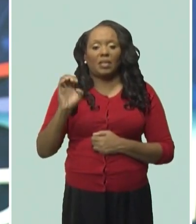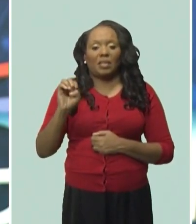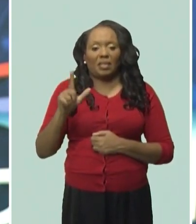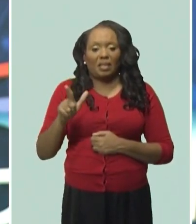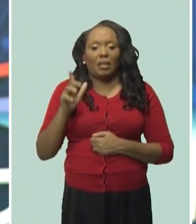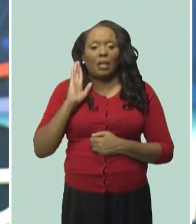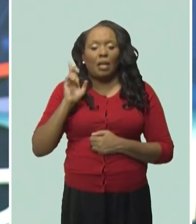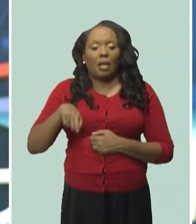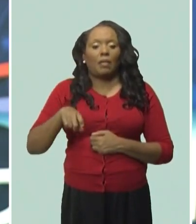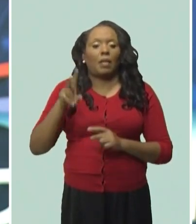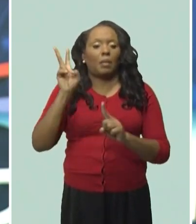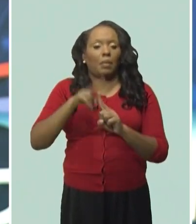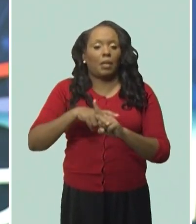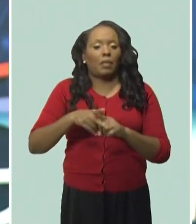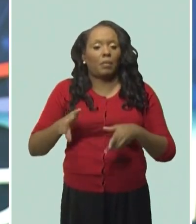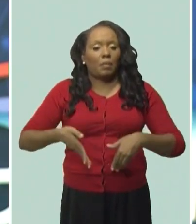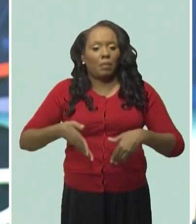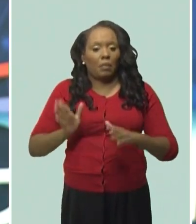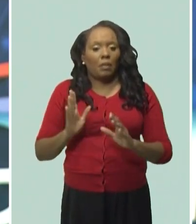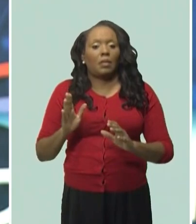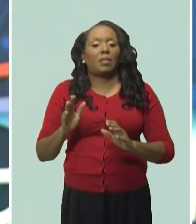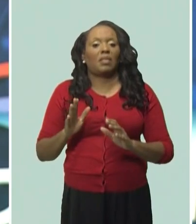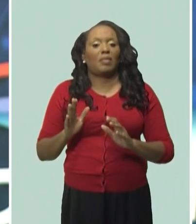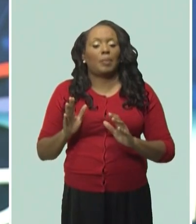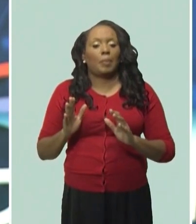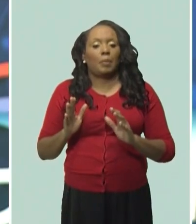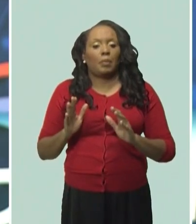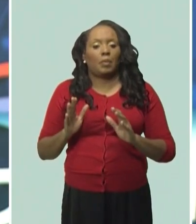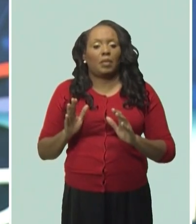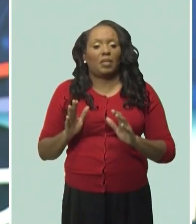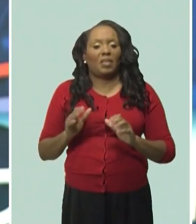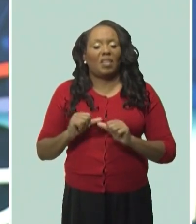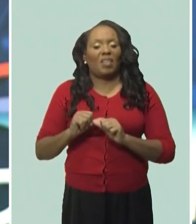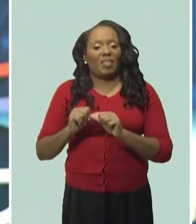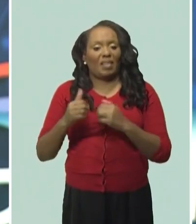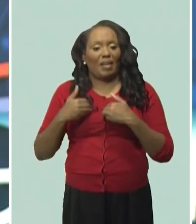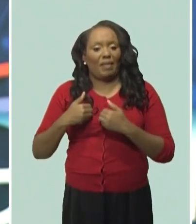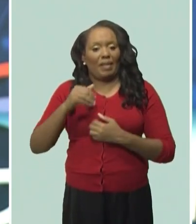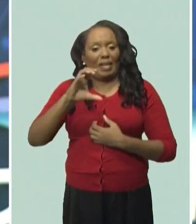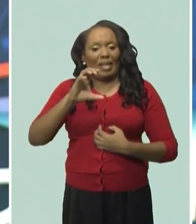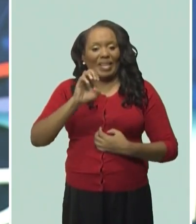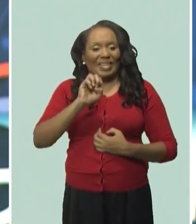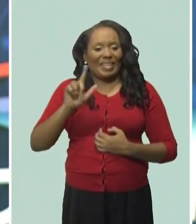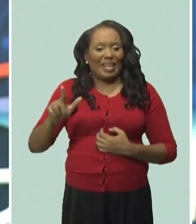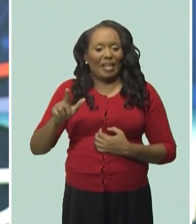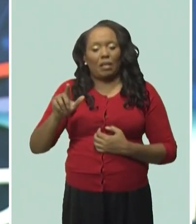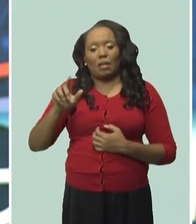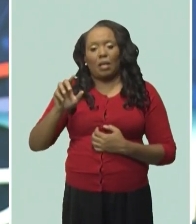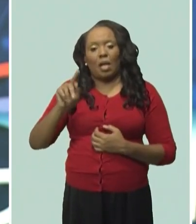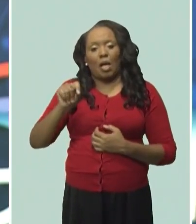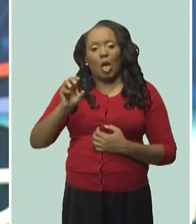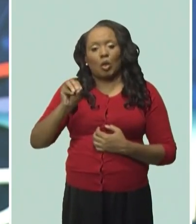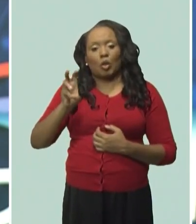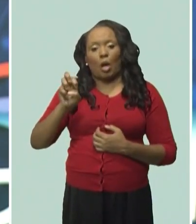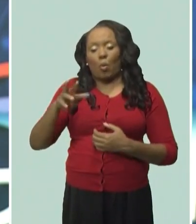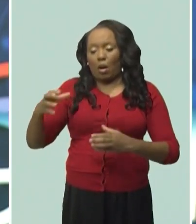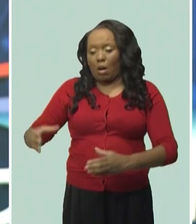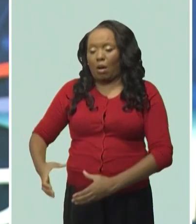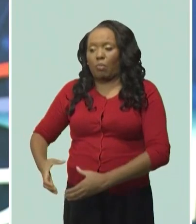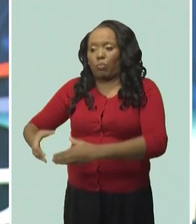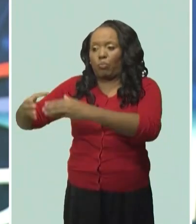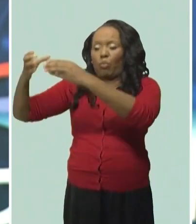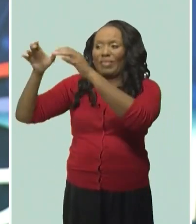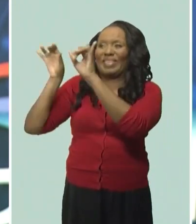have to apply for permission to keep its recently installed cell tower at Holders Hill, St. James. This was revealed by Minister